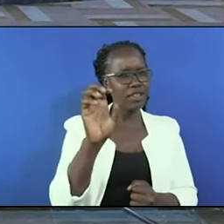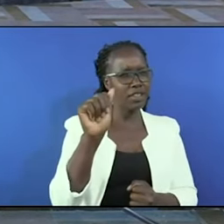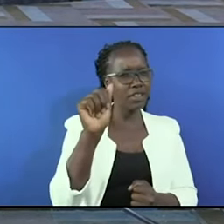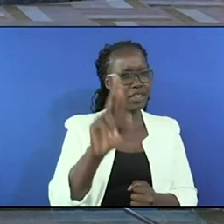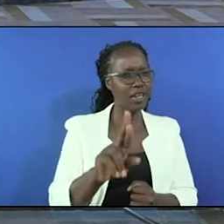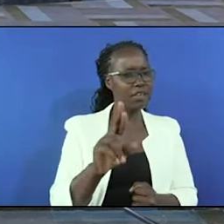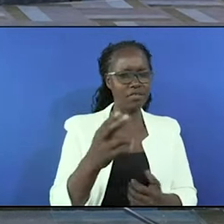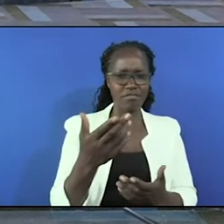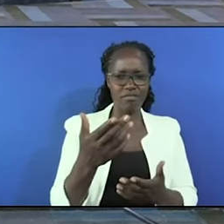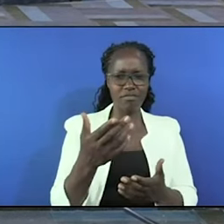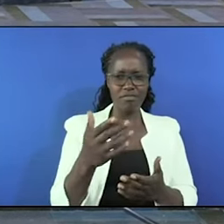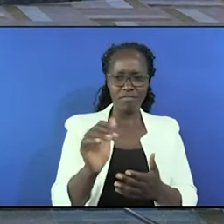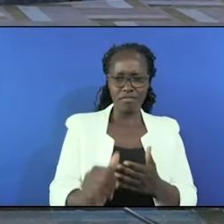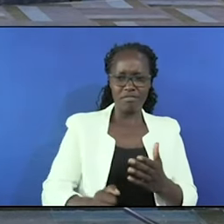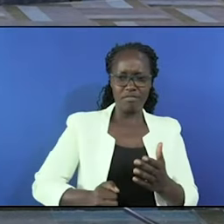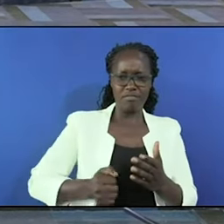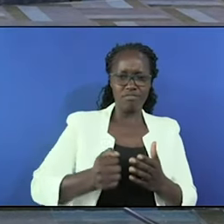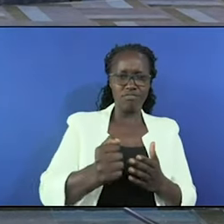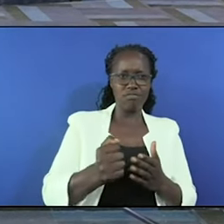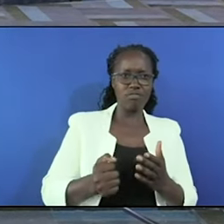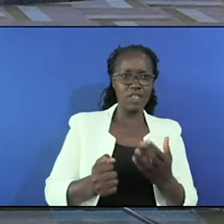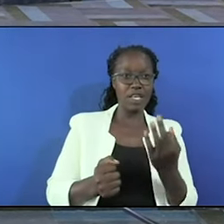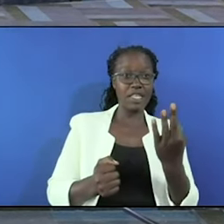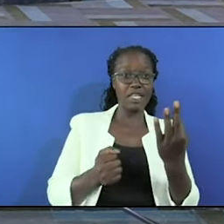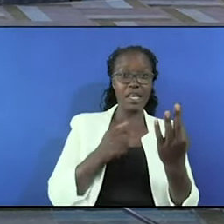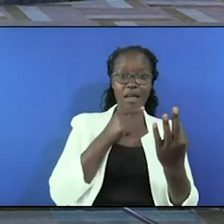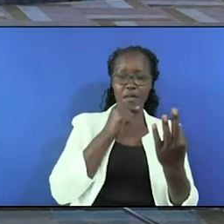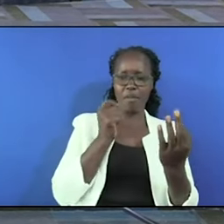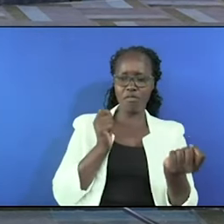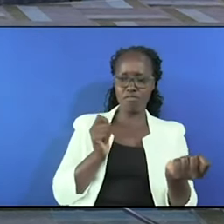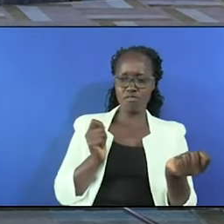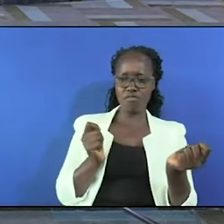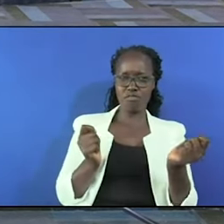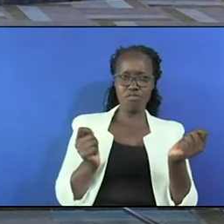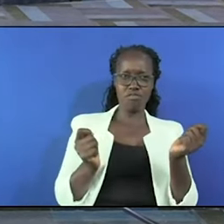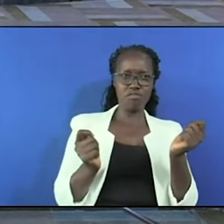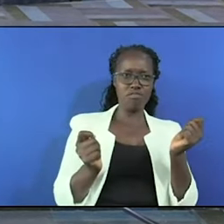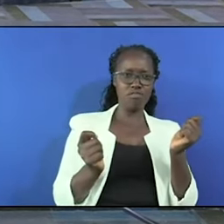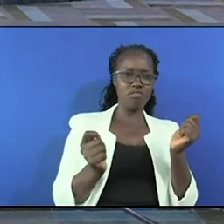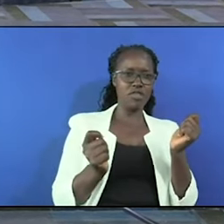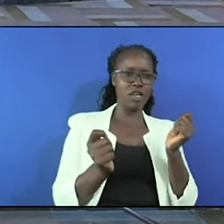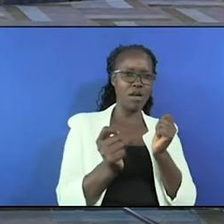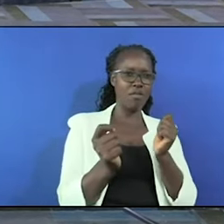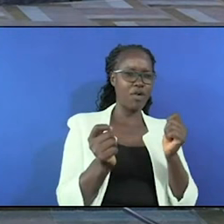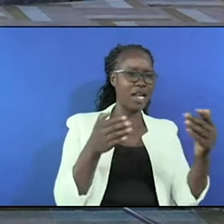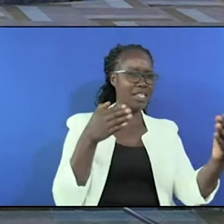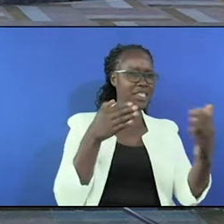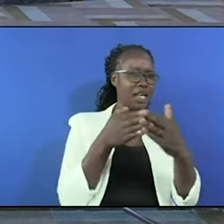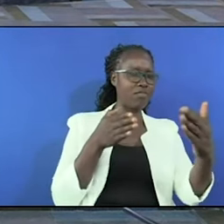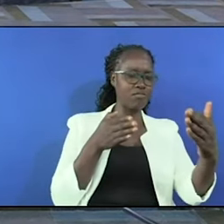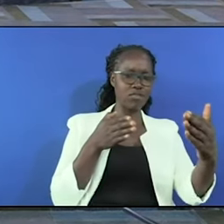on gear three, the gentleman decides to cut, to turn on a sharp corner.